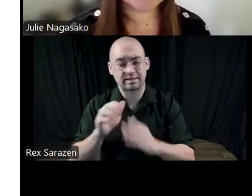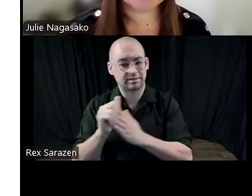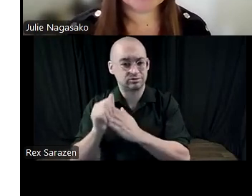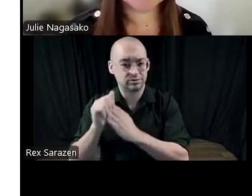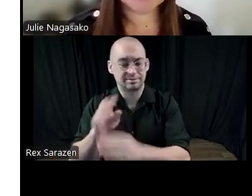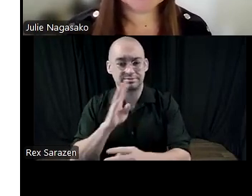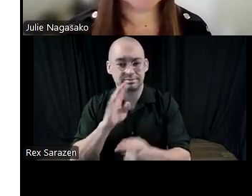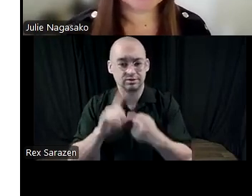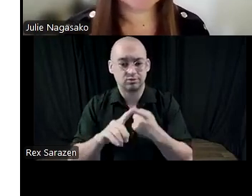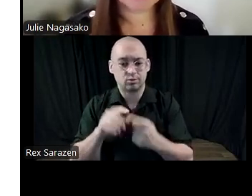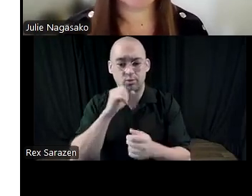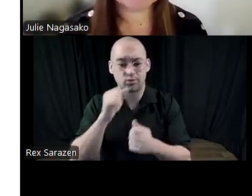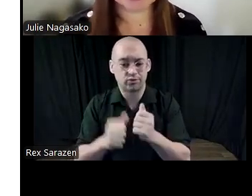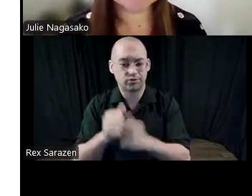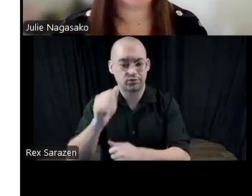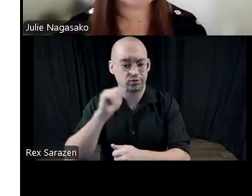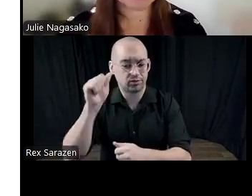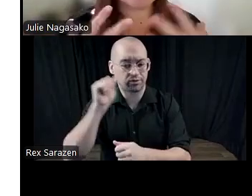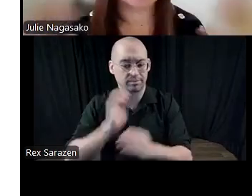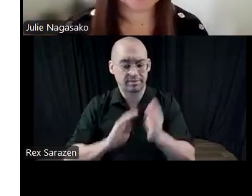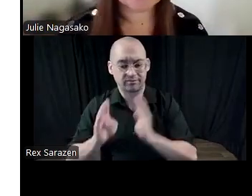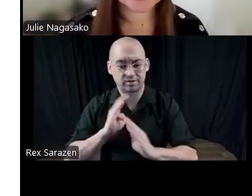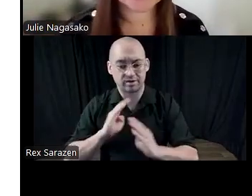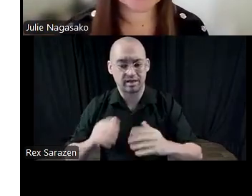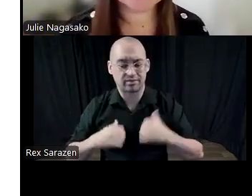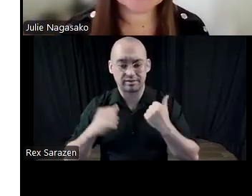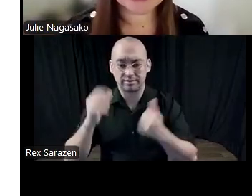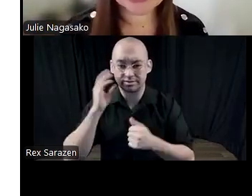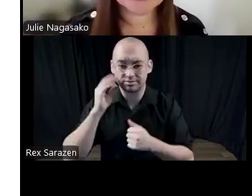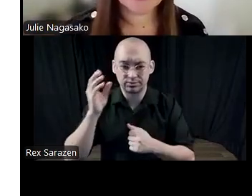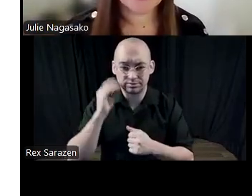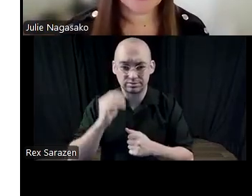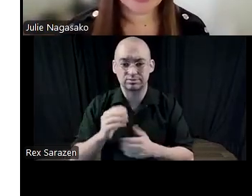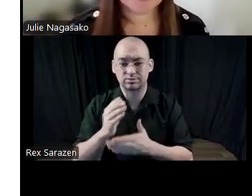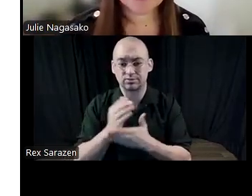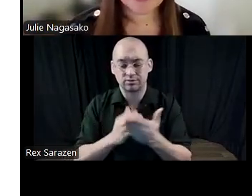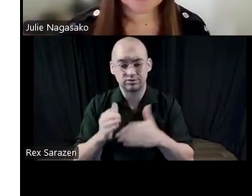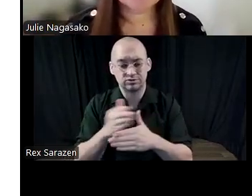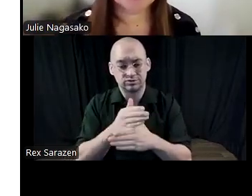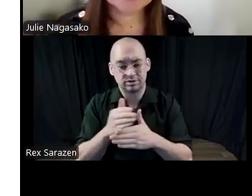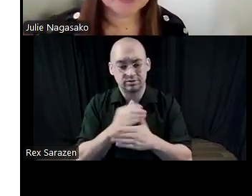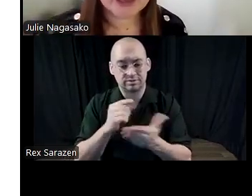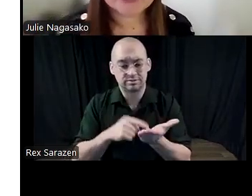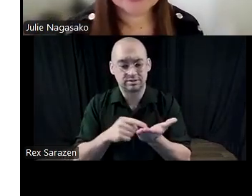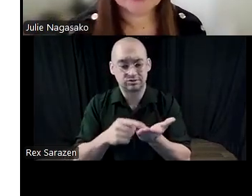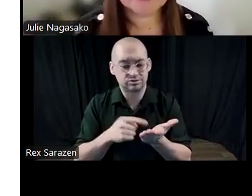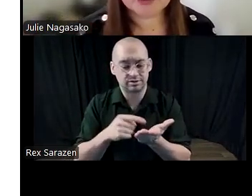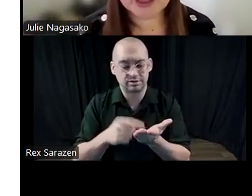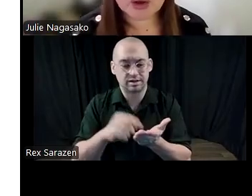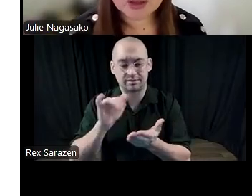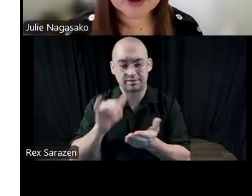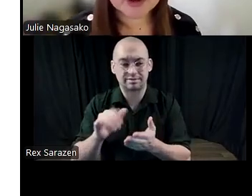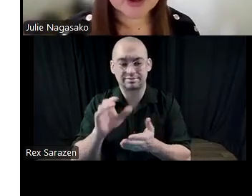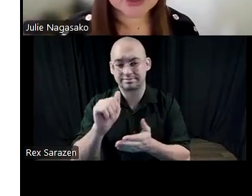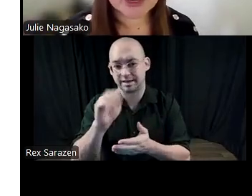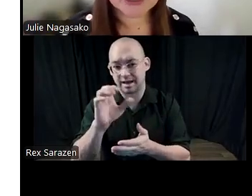older adult behavioral health experiences, so that could be part of our shared discussion. And then we're also actively reviewing